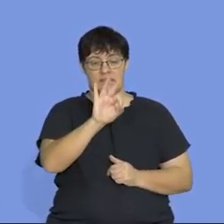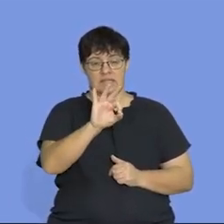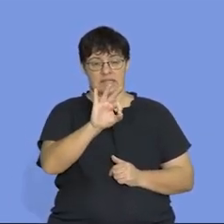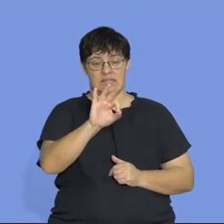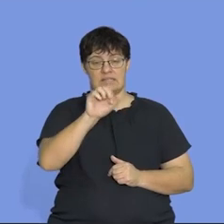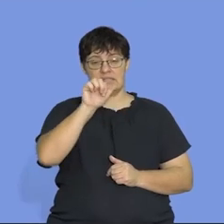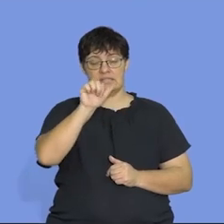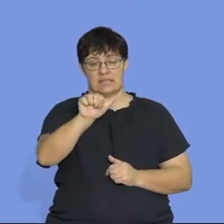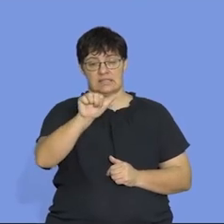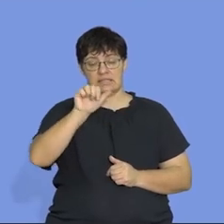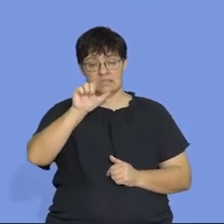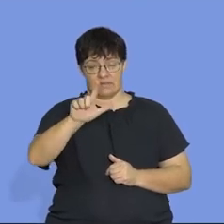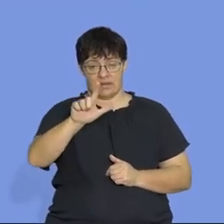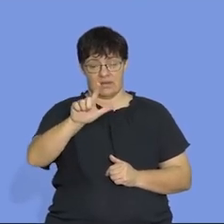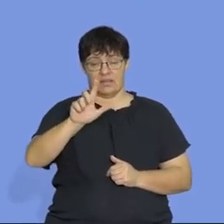1367.